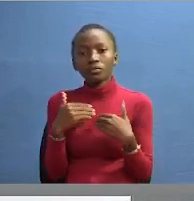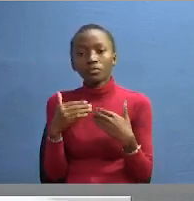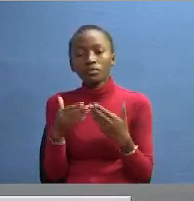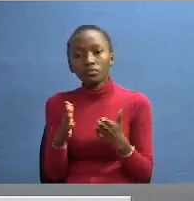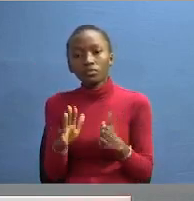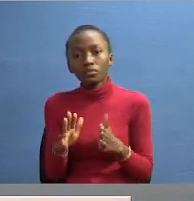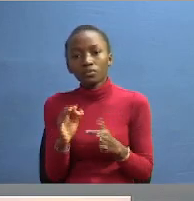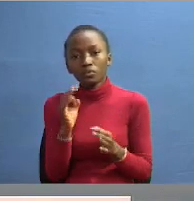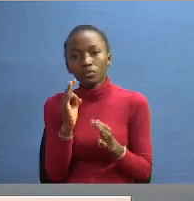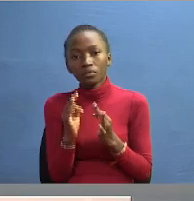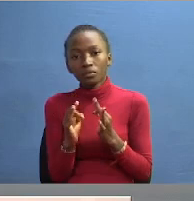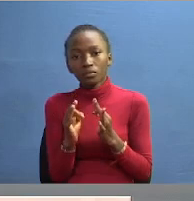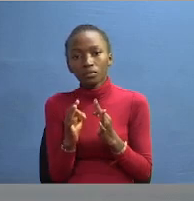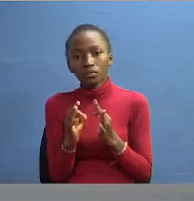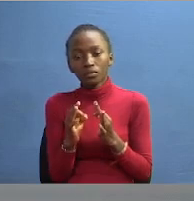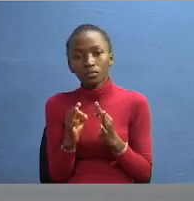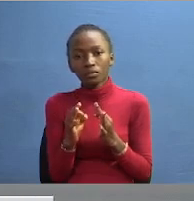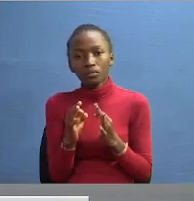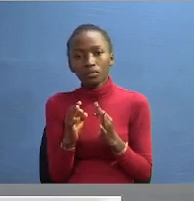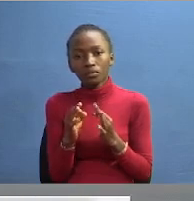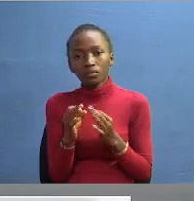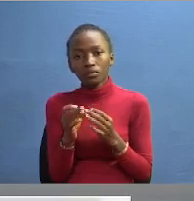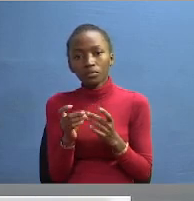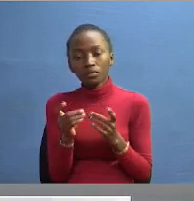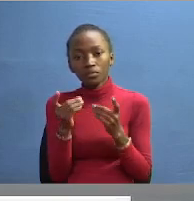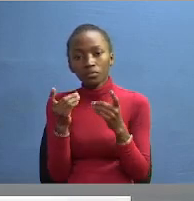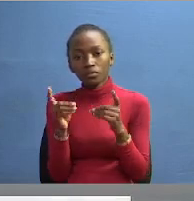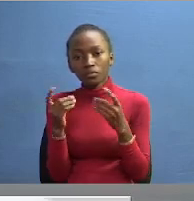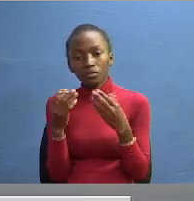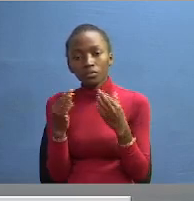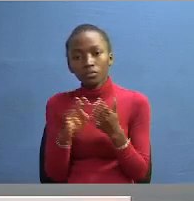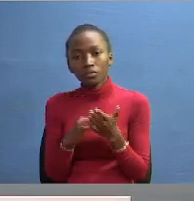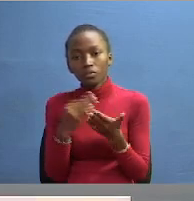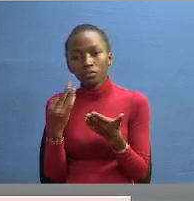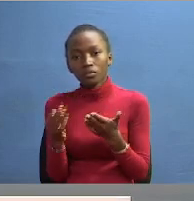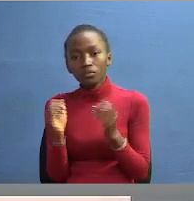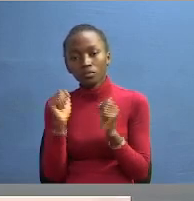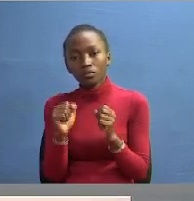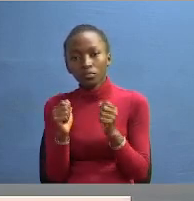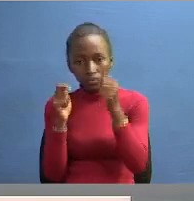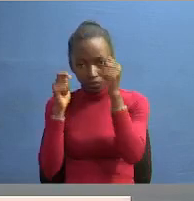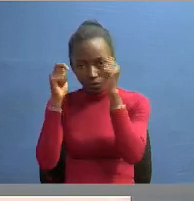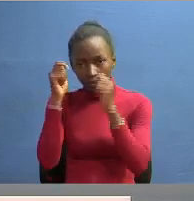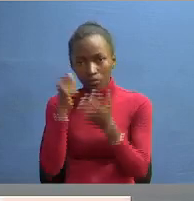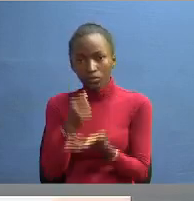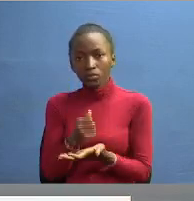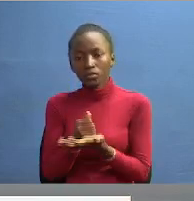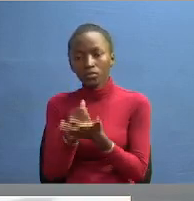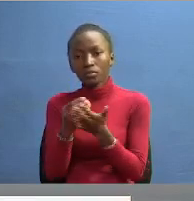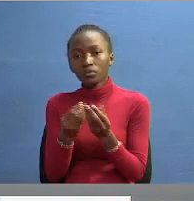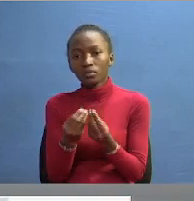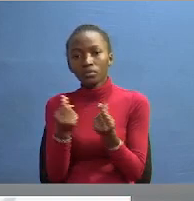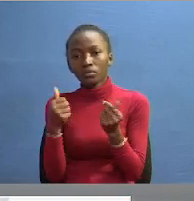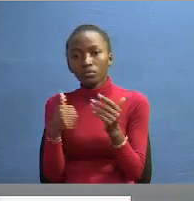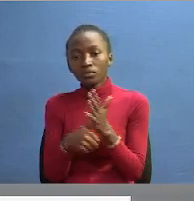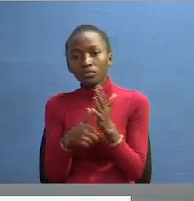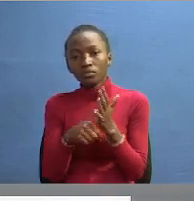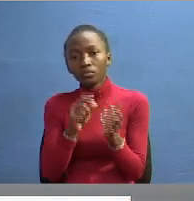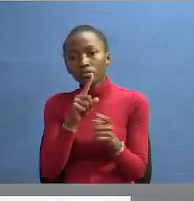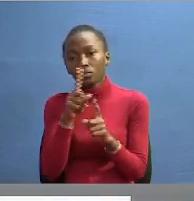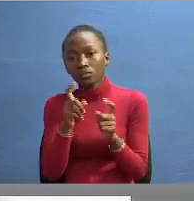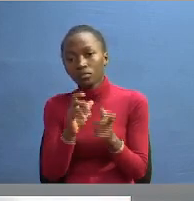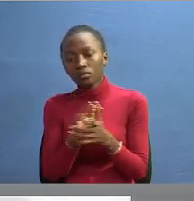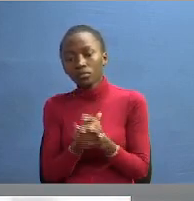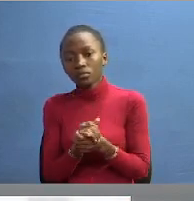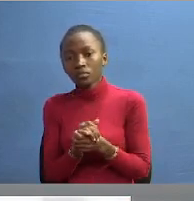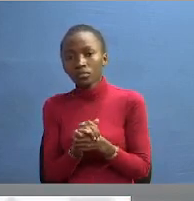fails, the military way, could it also bring a solution to this? Could they have, are